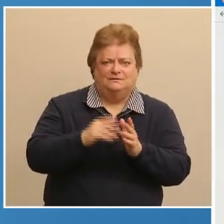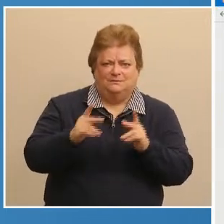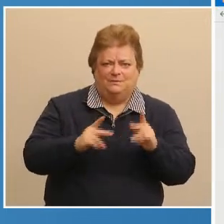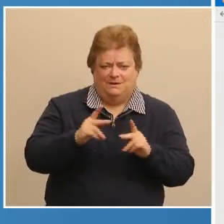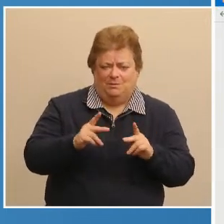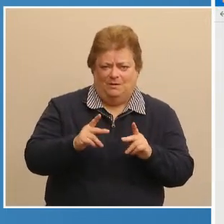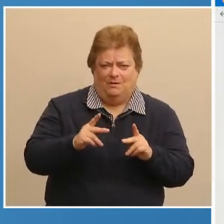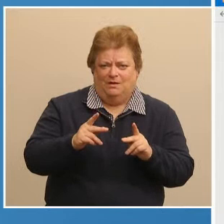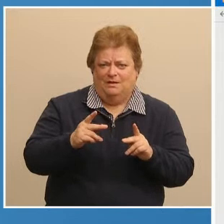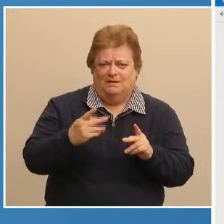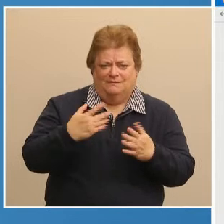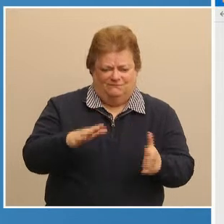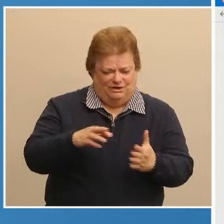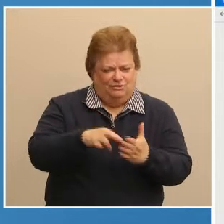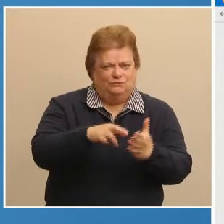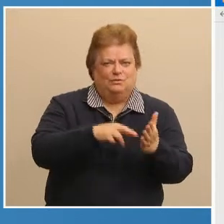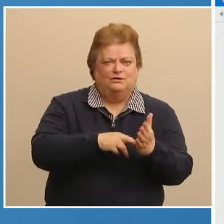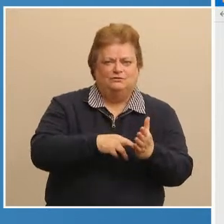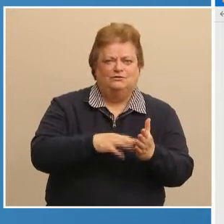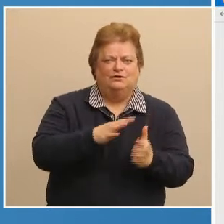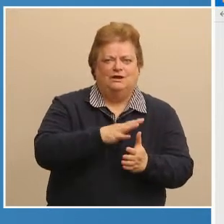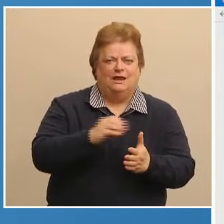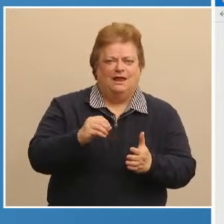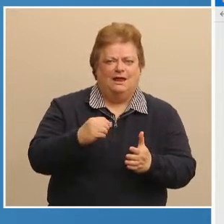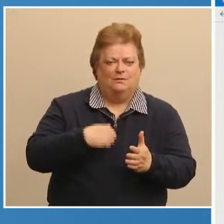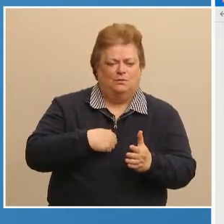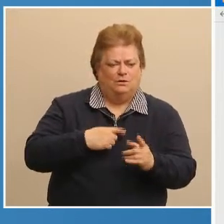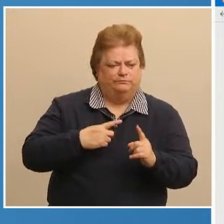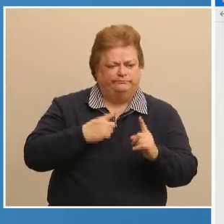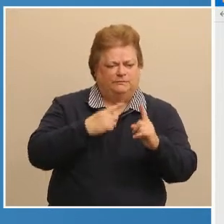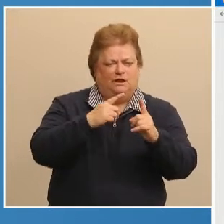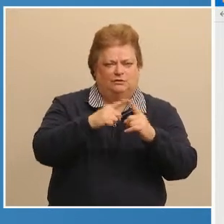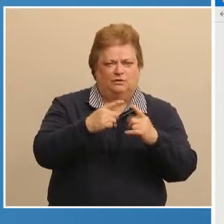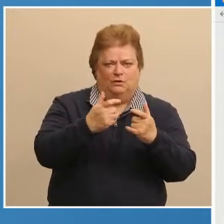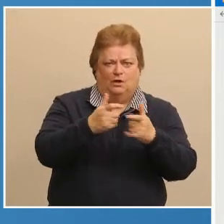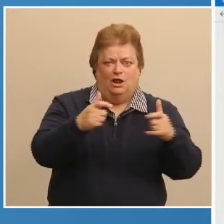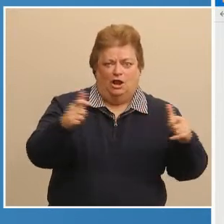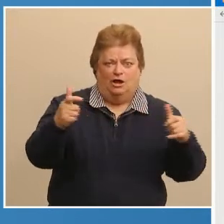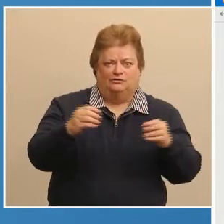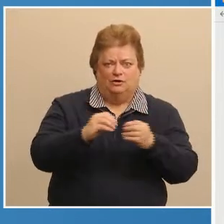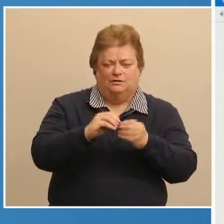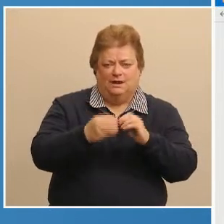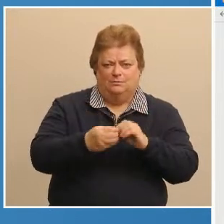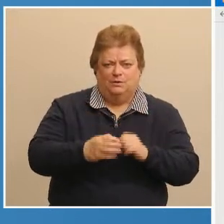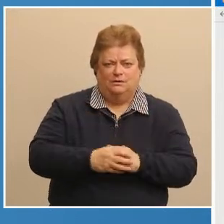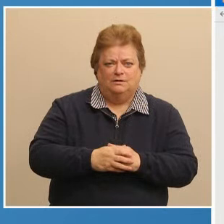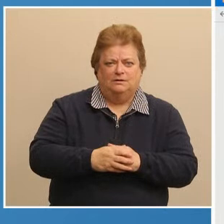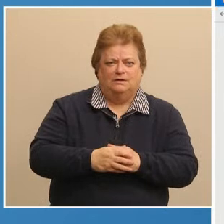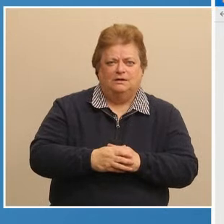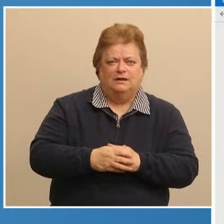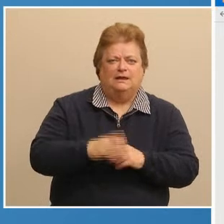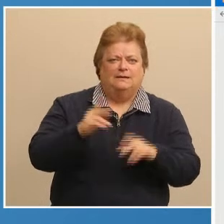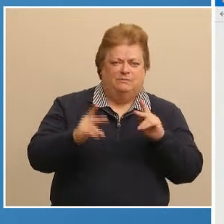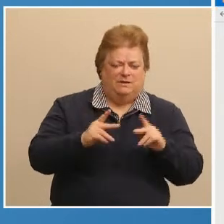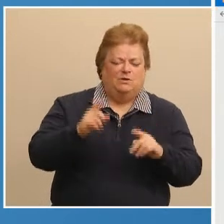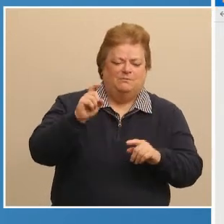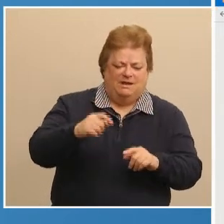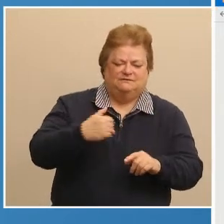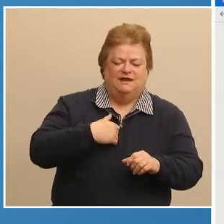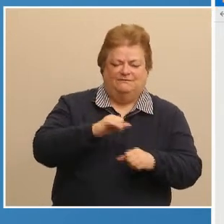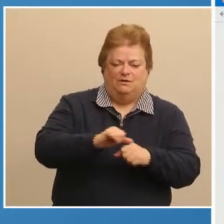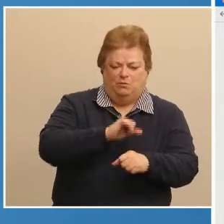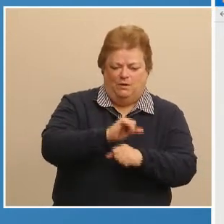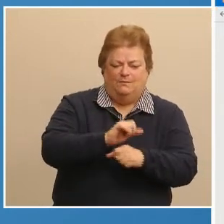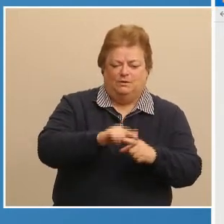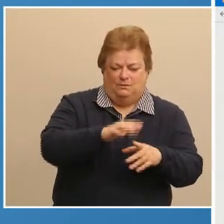those individuals registered, and we're working up to a larger number. People will need that appointment to receive